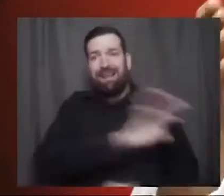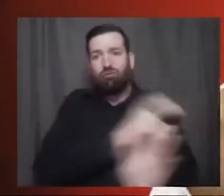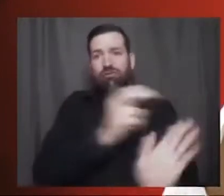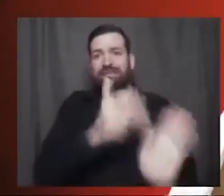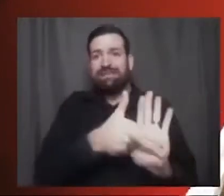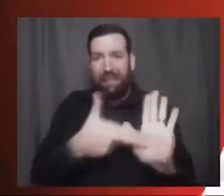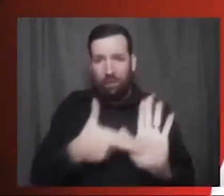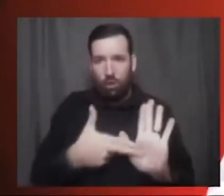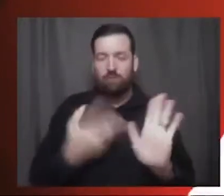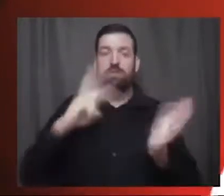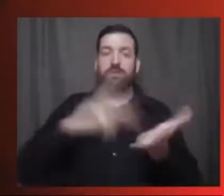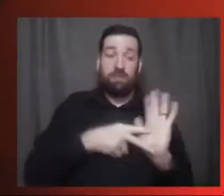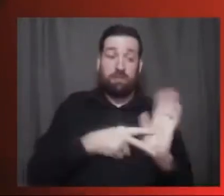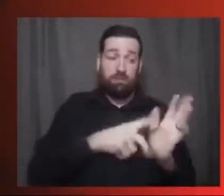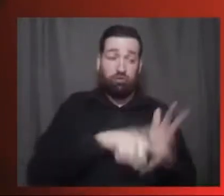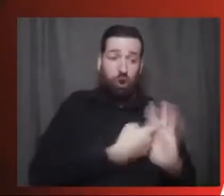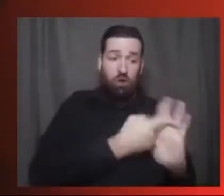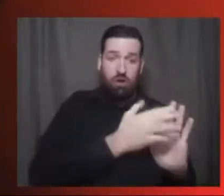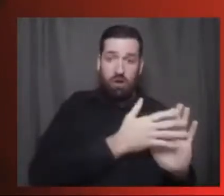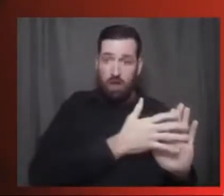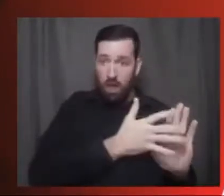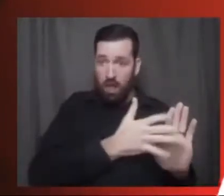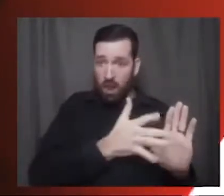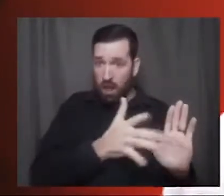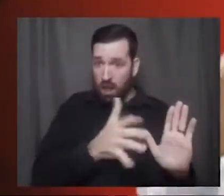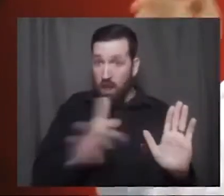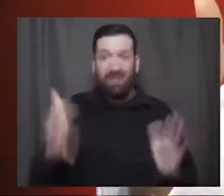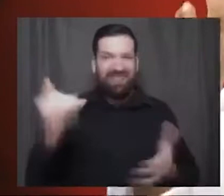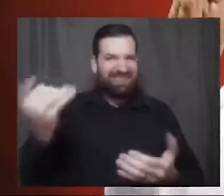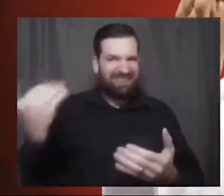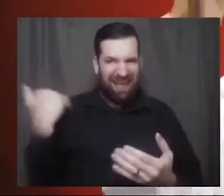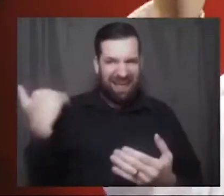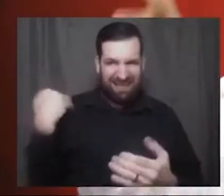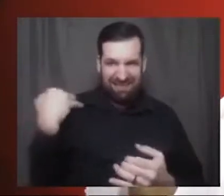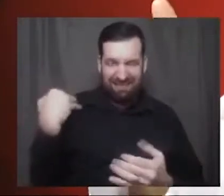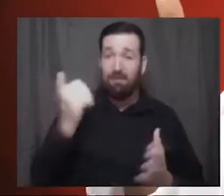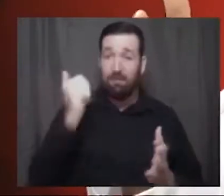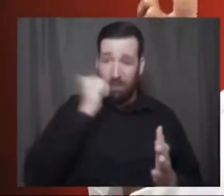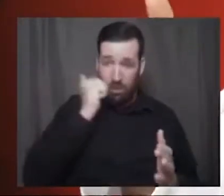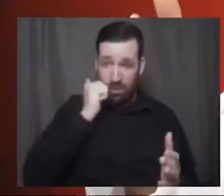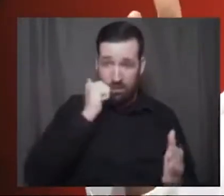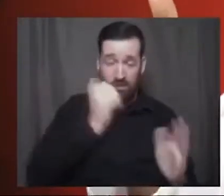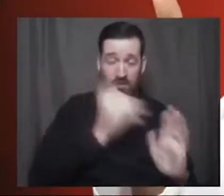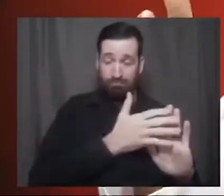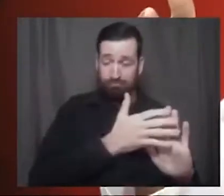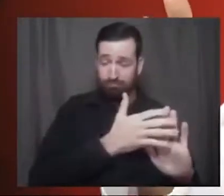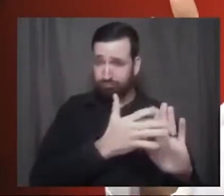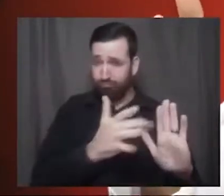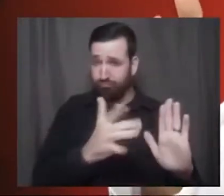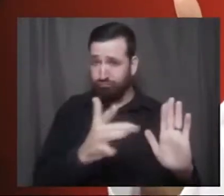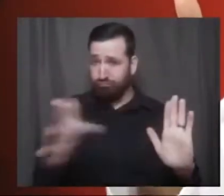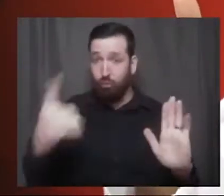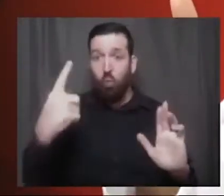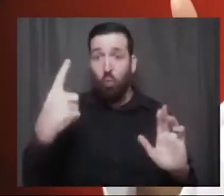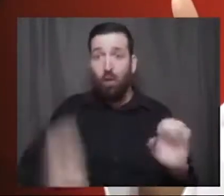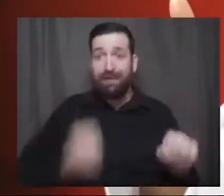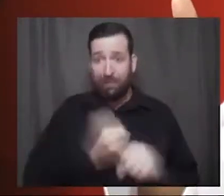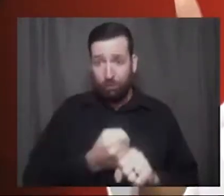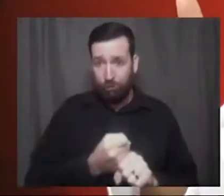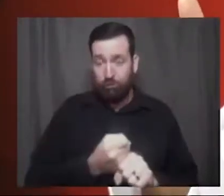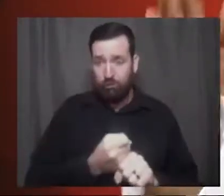So basically, the last period that you have 1 year after is when you call it menopause. So anytime before that, so